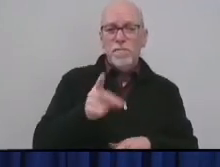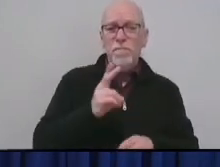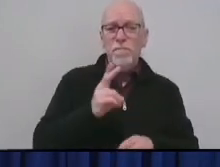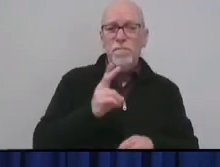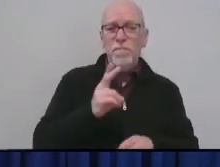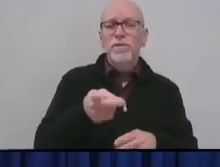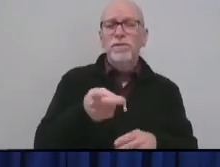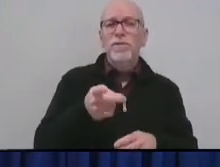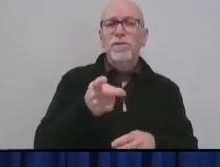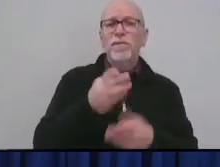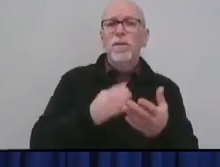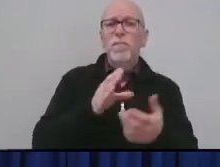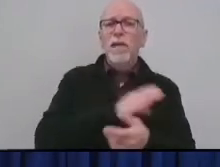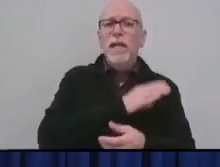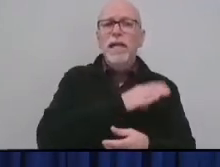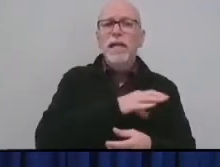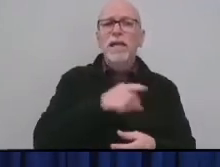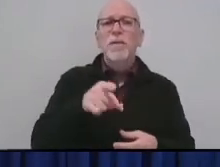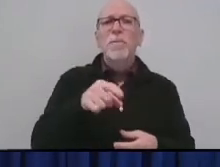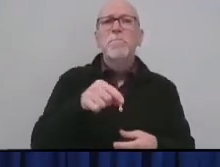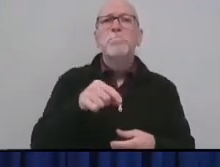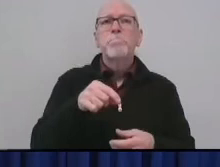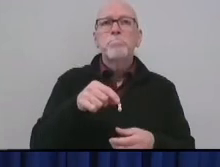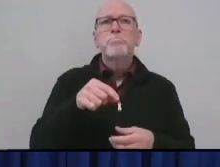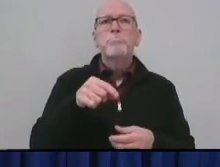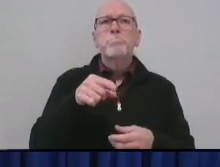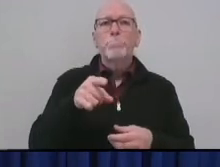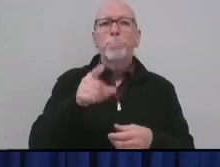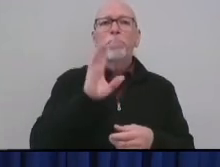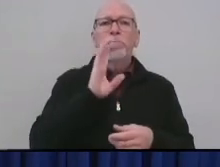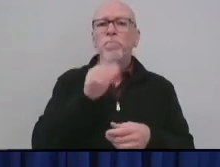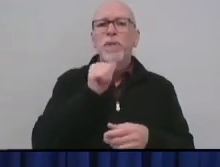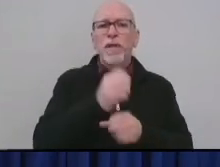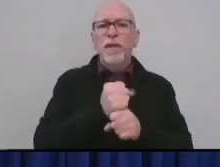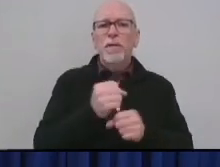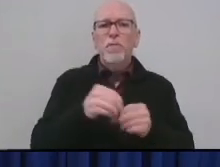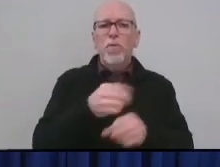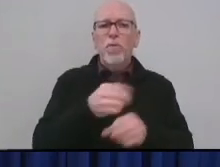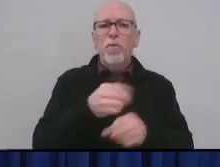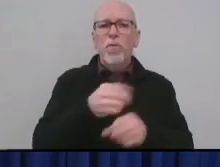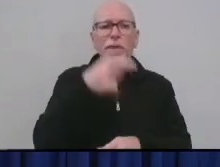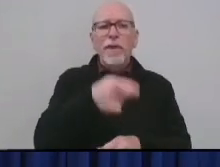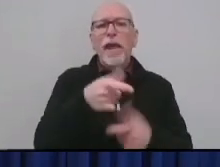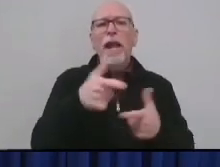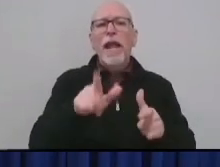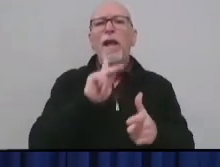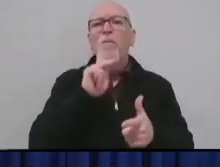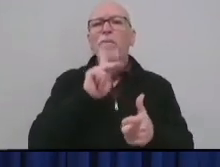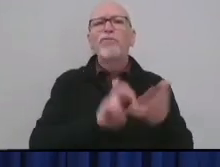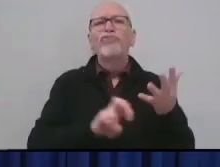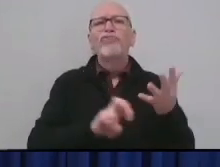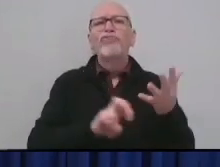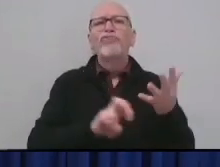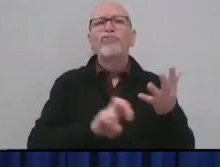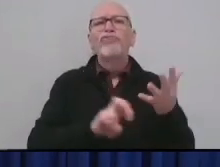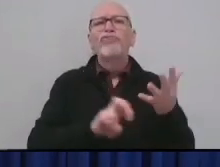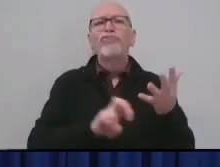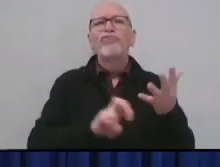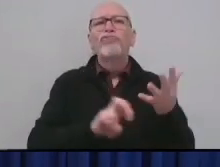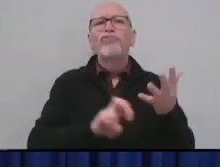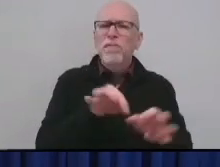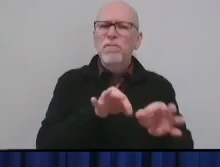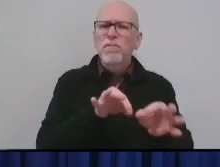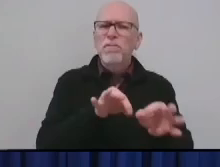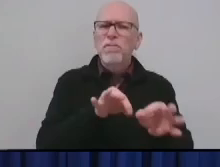that won't receive further doses because they've been letting people jump the queue. Can you elaborate on that a little bit? How